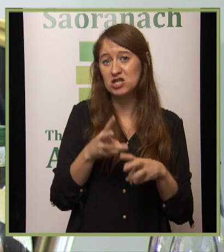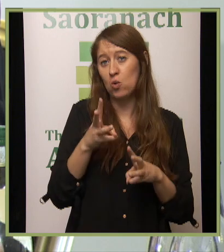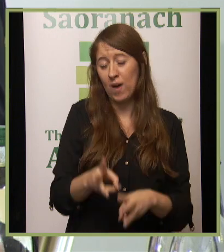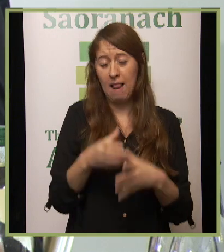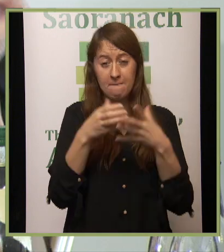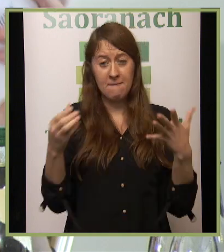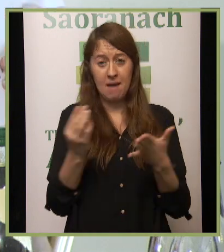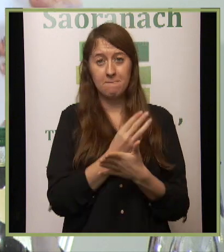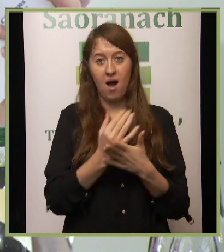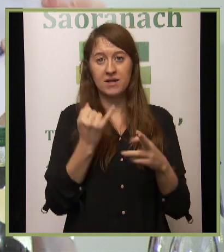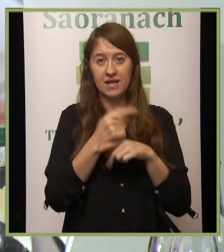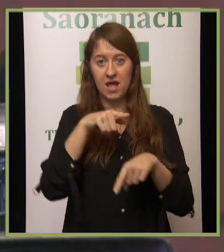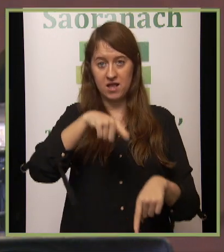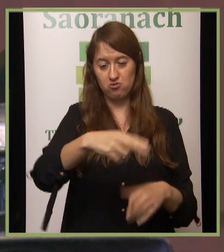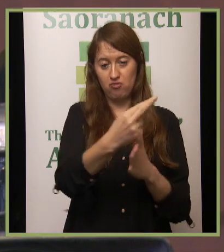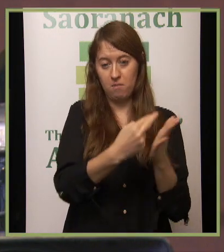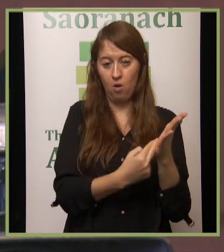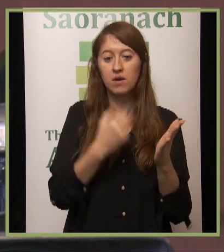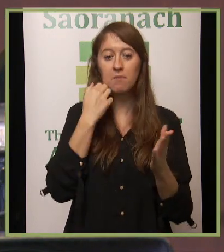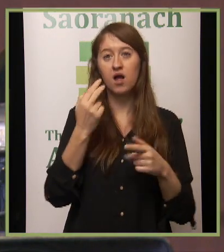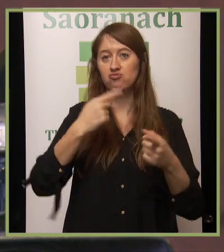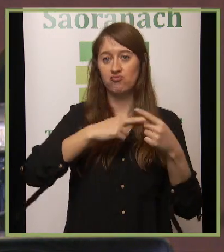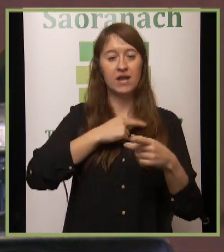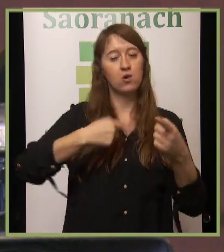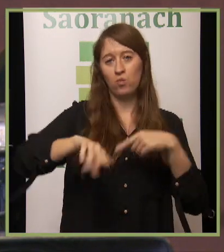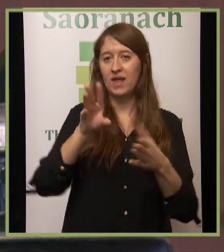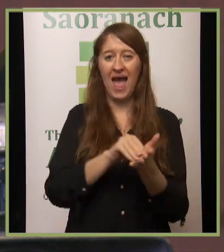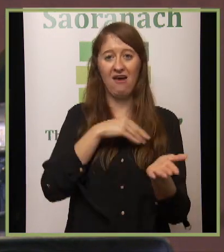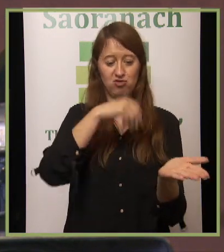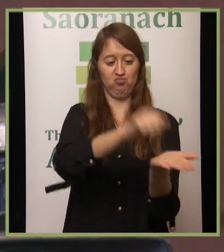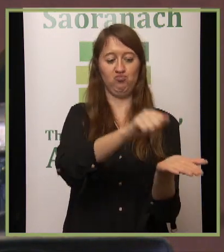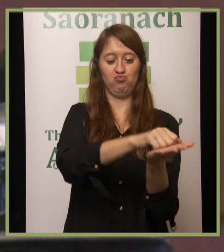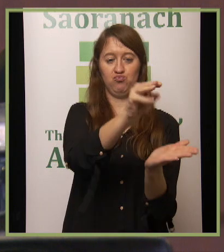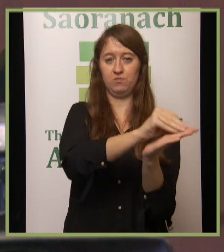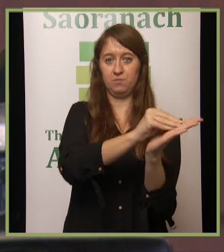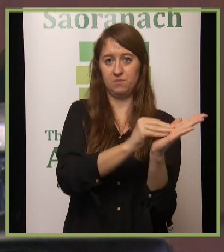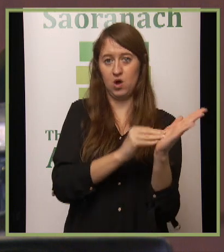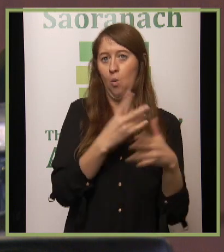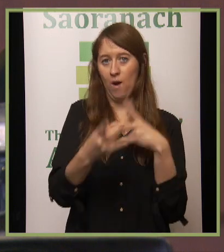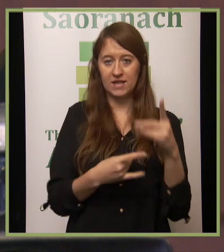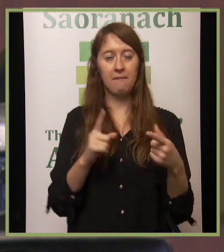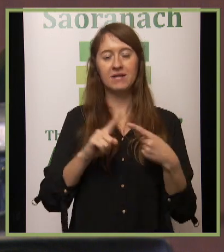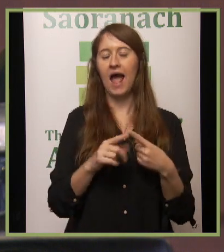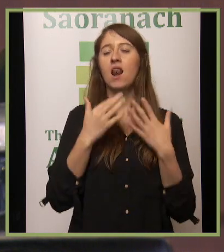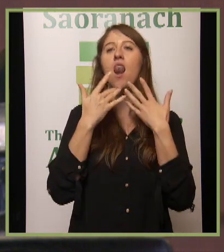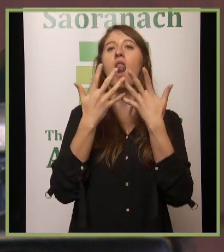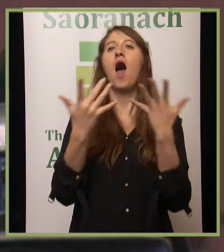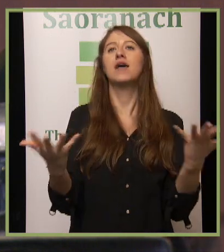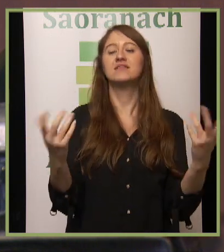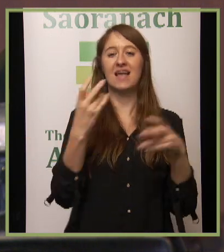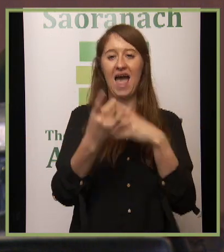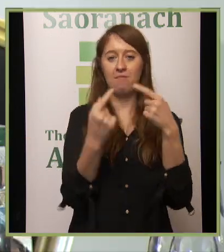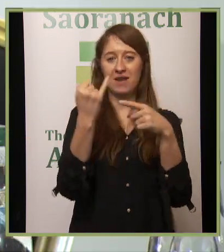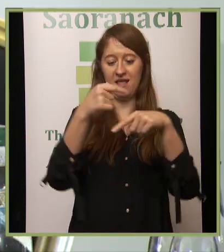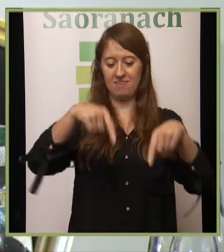we have to document what happened in every session, and a lot happened in our meetings. So thank you to Conor for all of